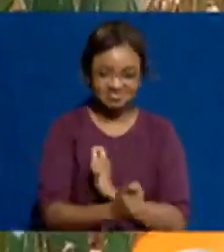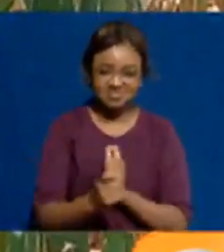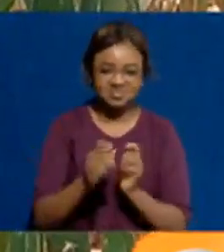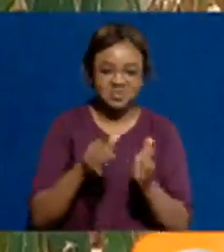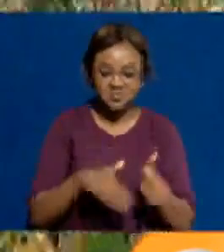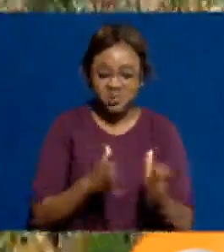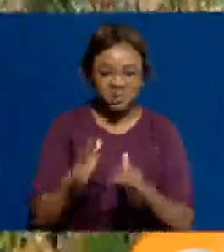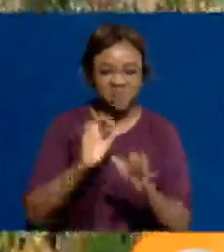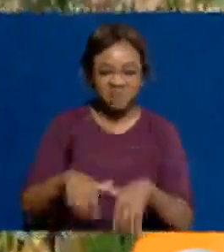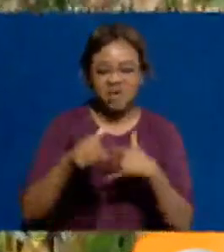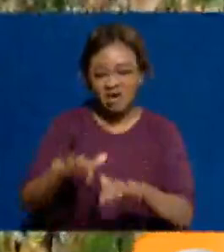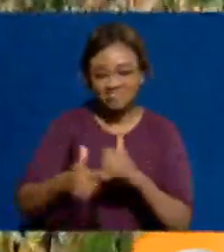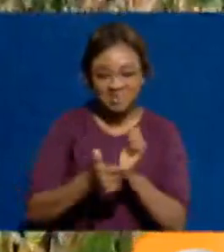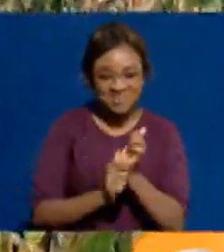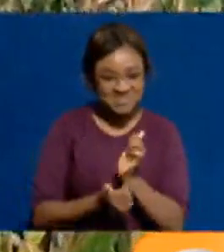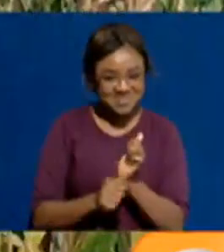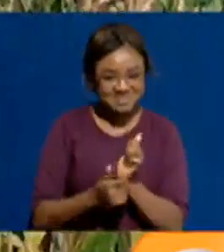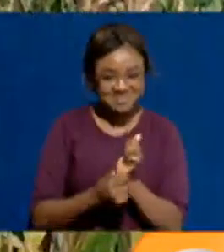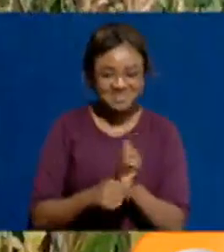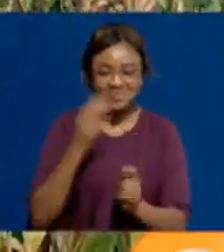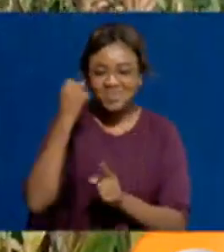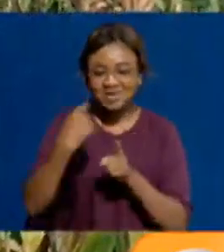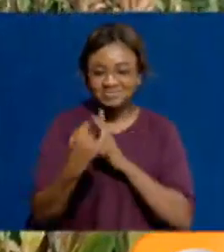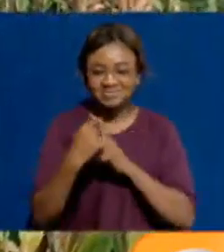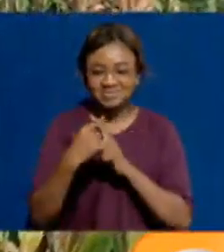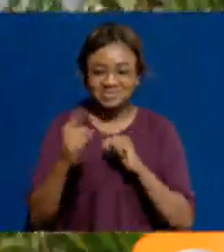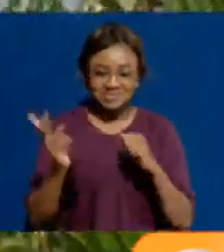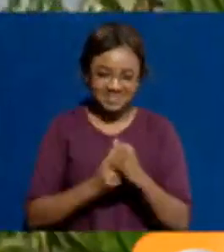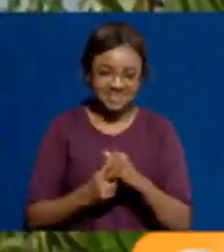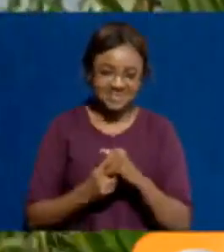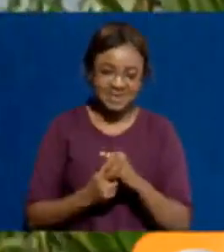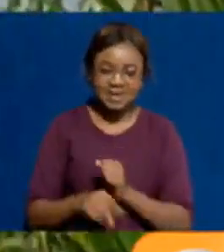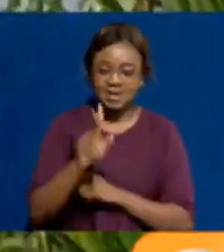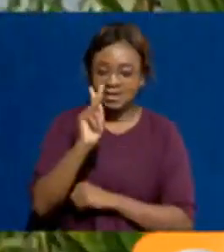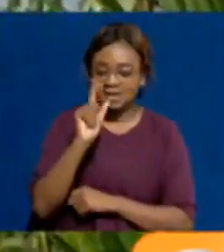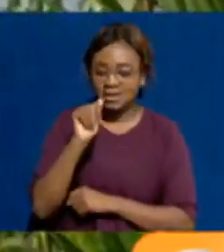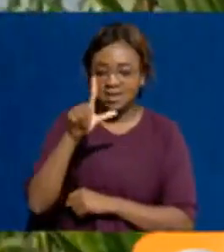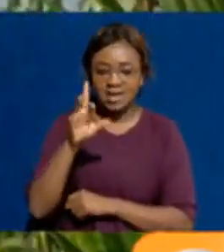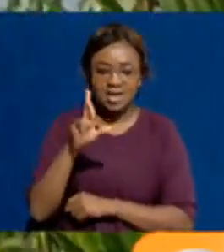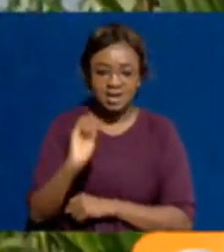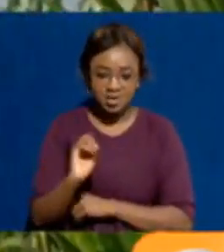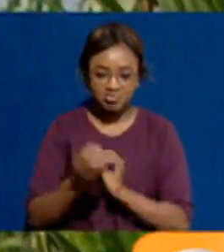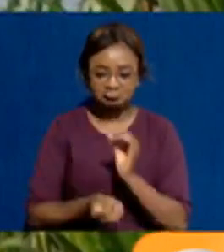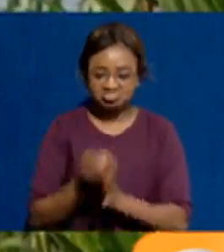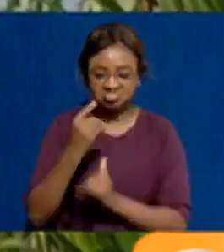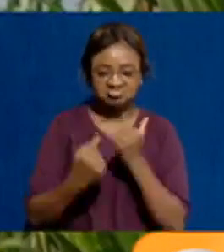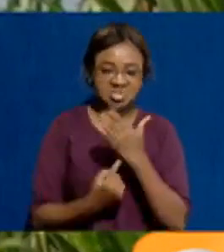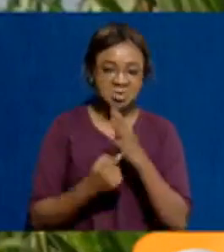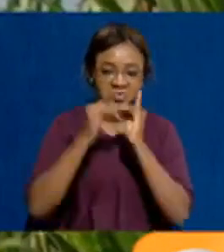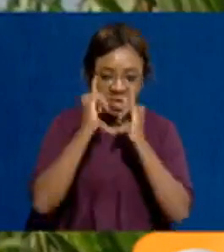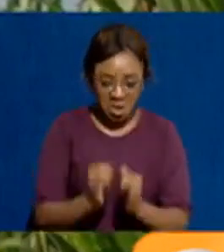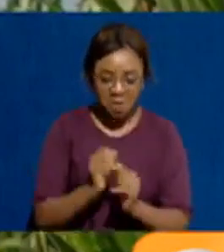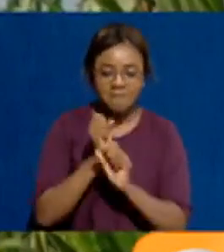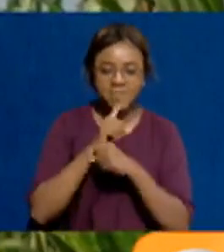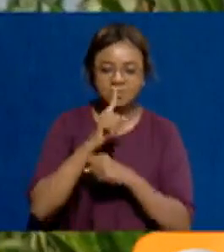shape. After 7 years of research, KALRO has developed a new technology that guarantees high-quality